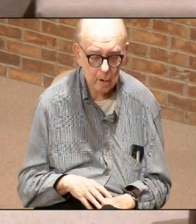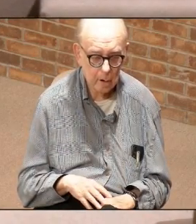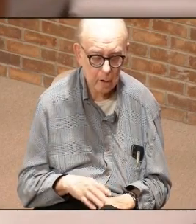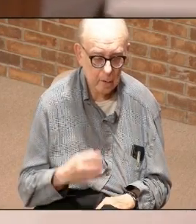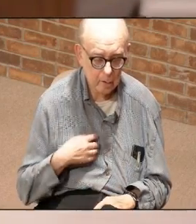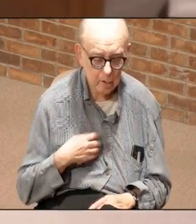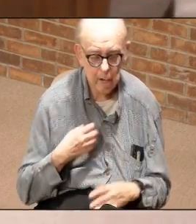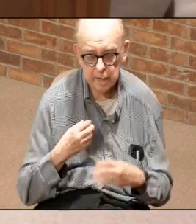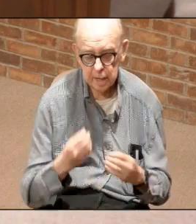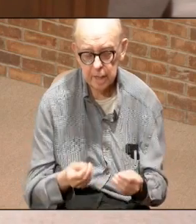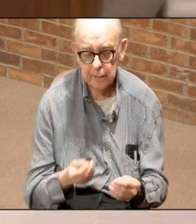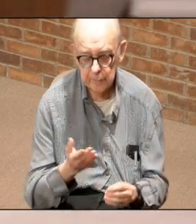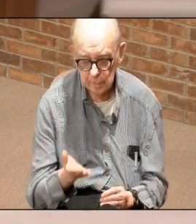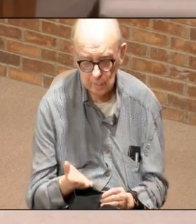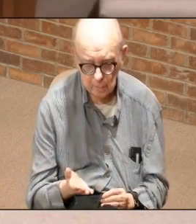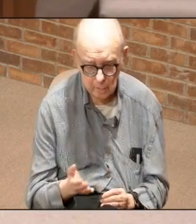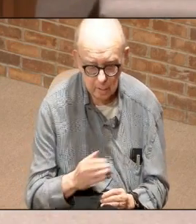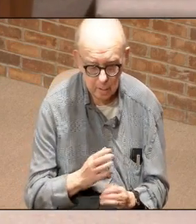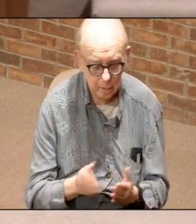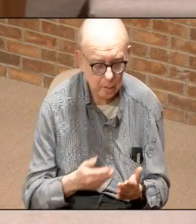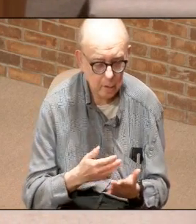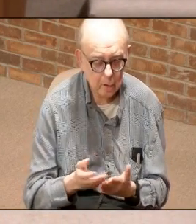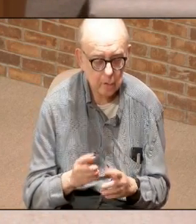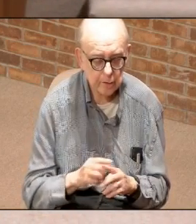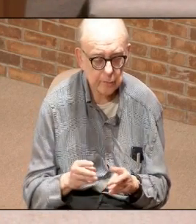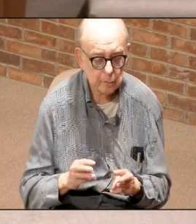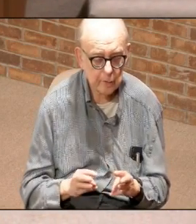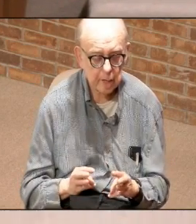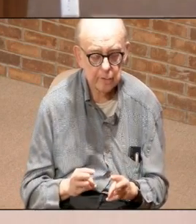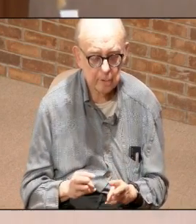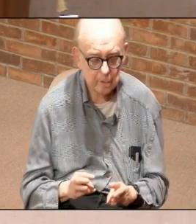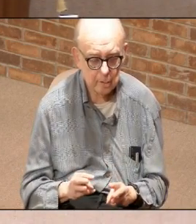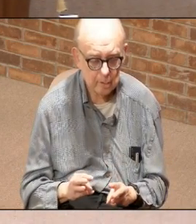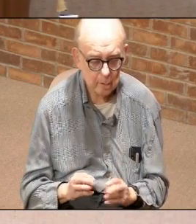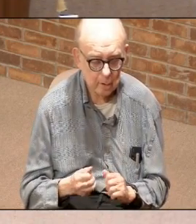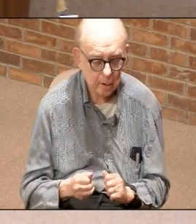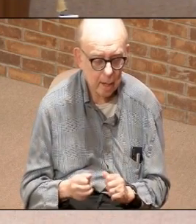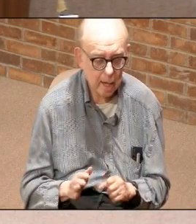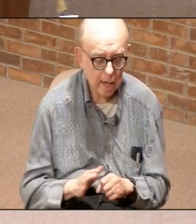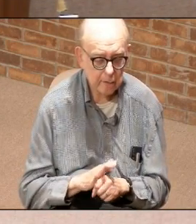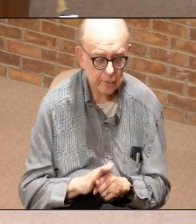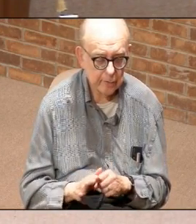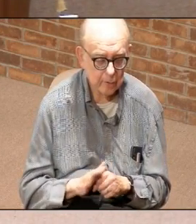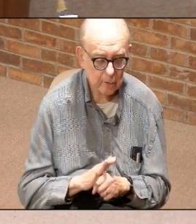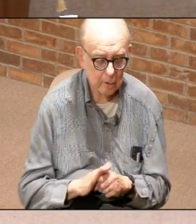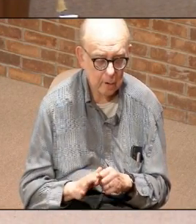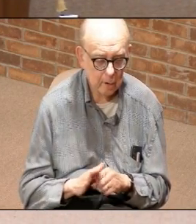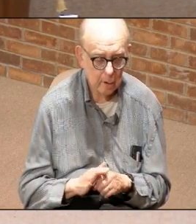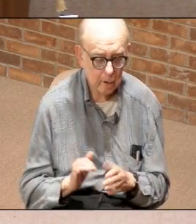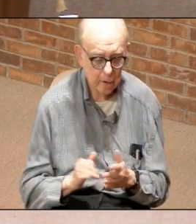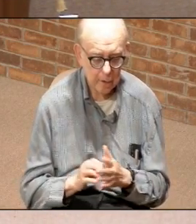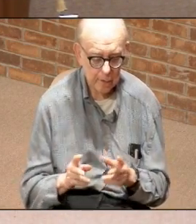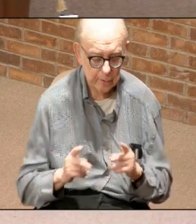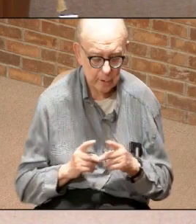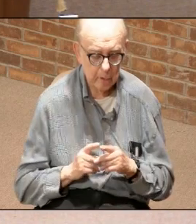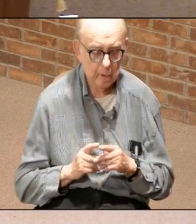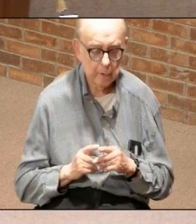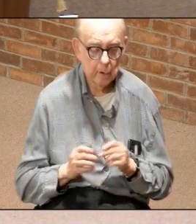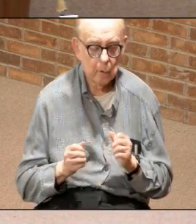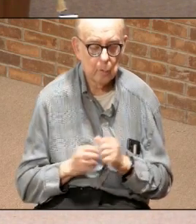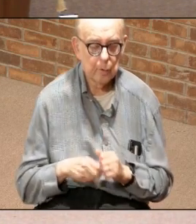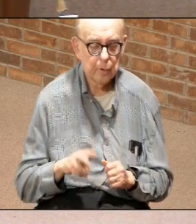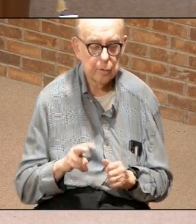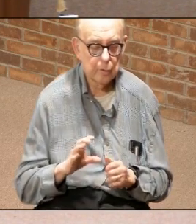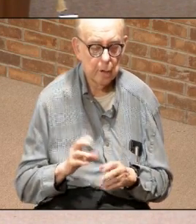I can give you all kinds of approaches on how to fill this place up with 200